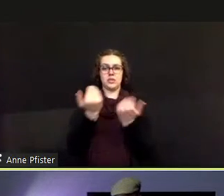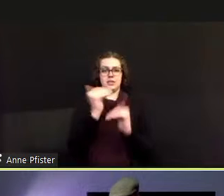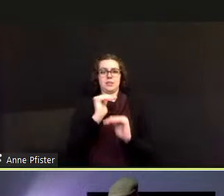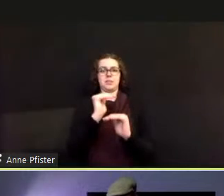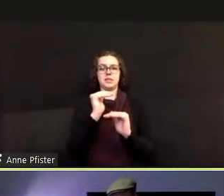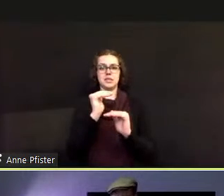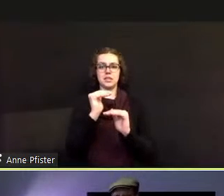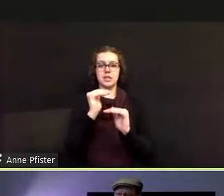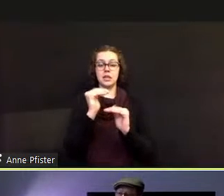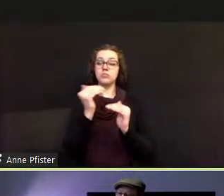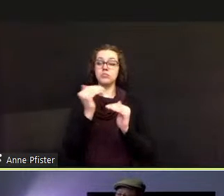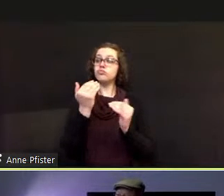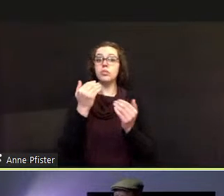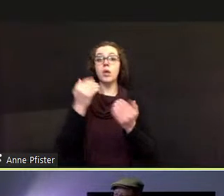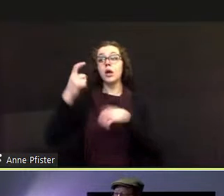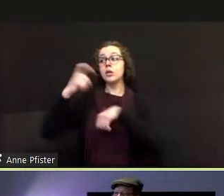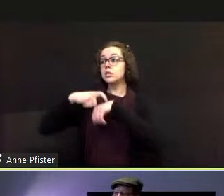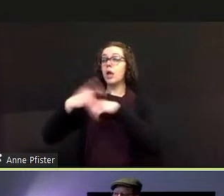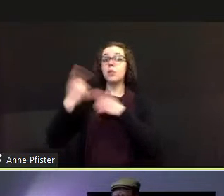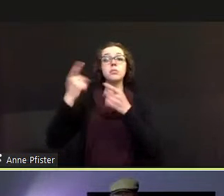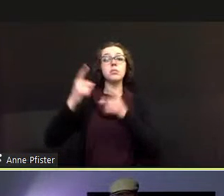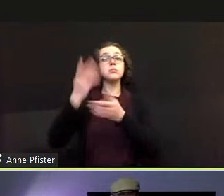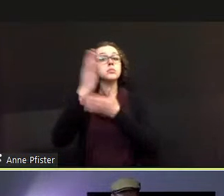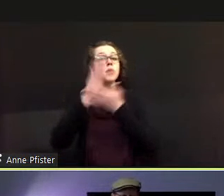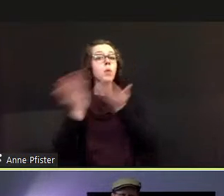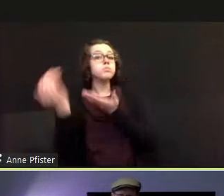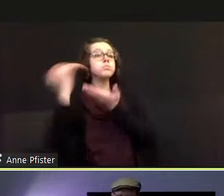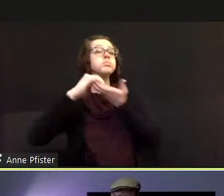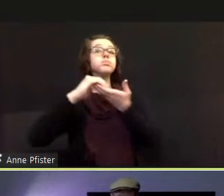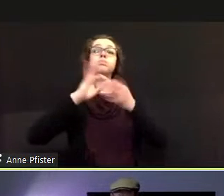great successful collaboration, but more often than not,